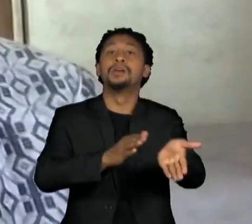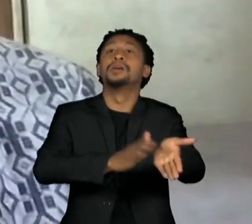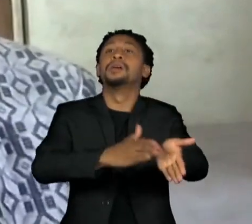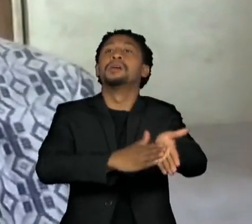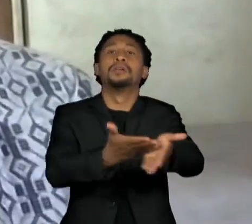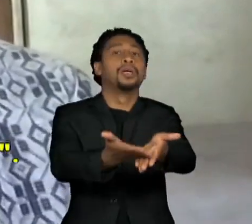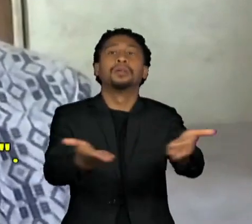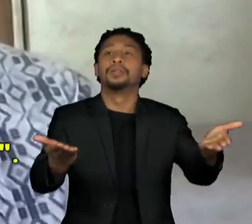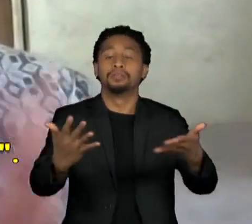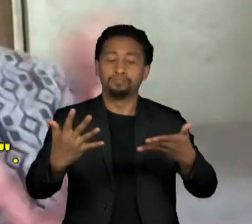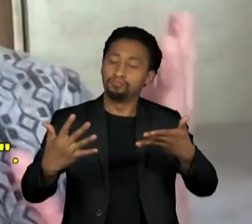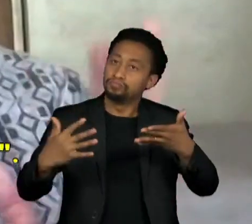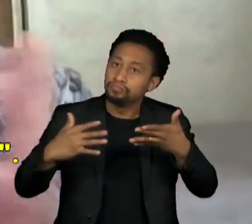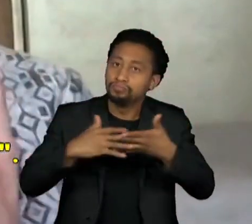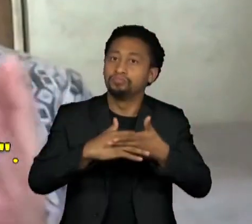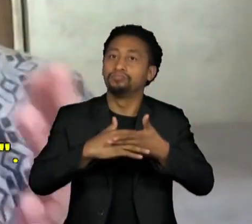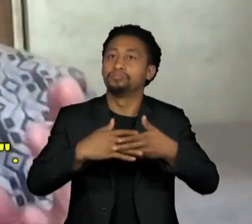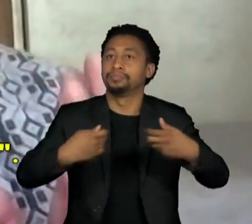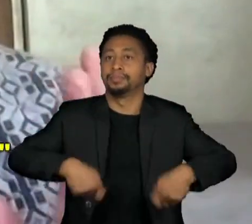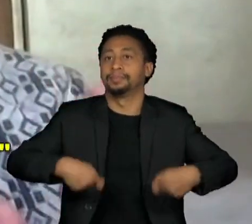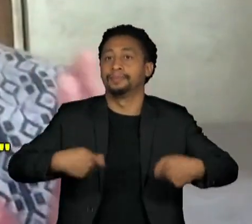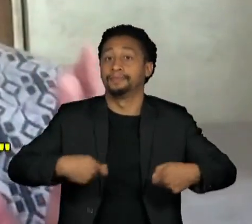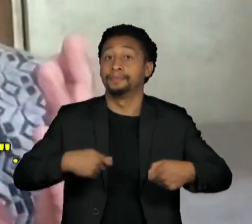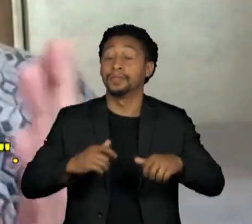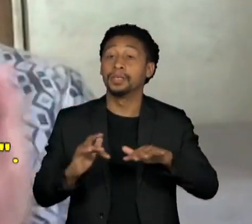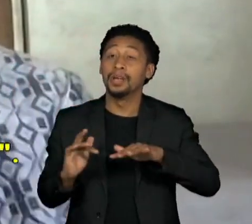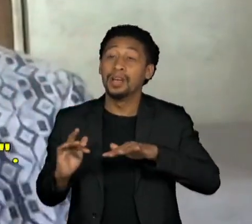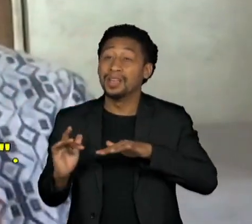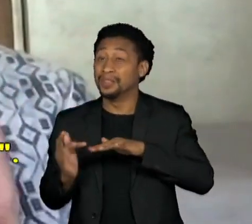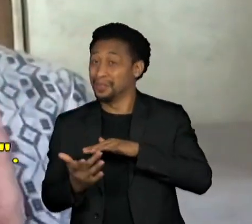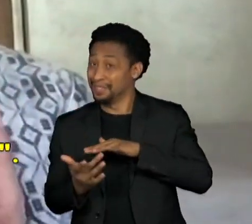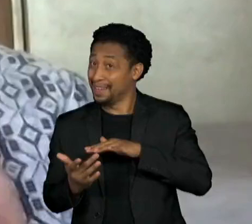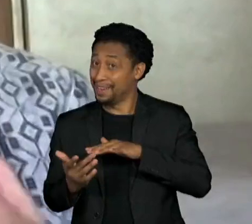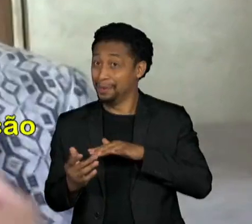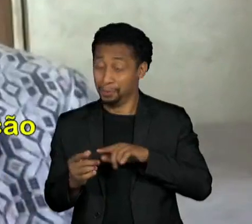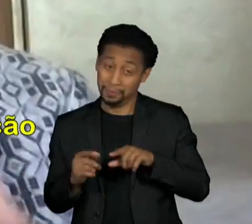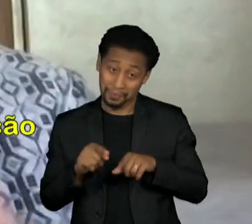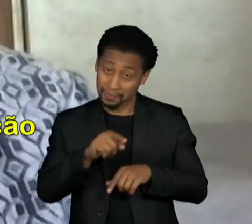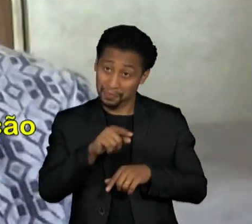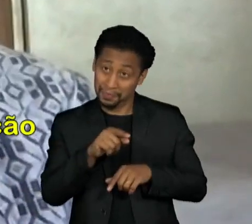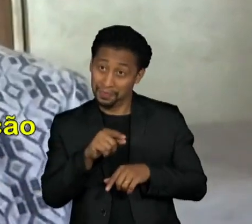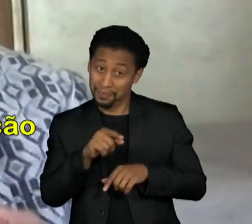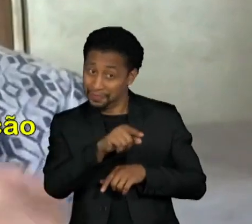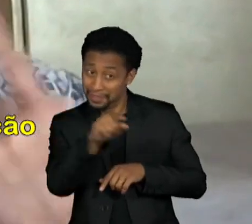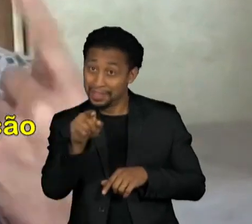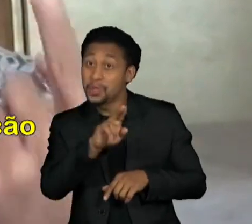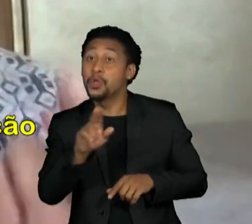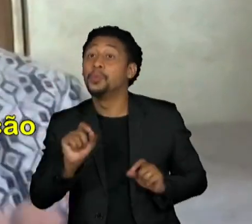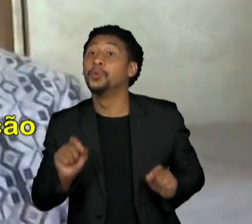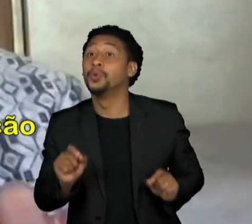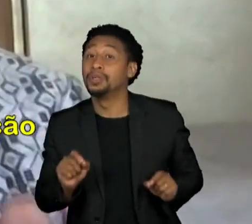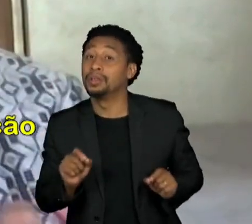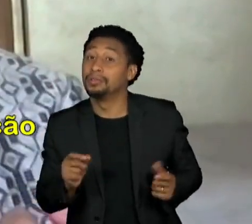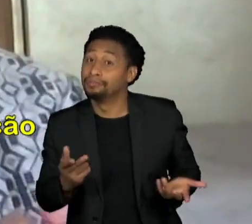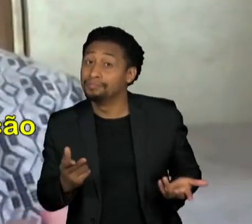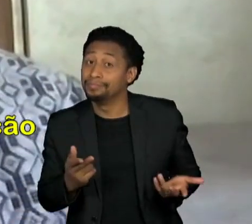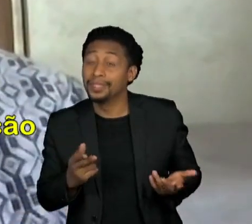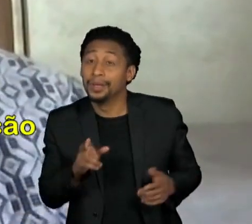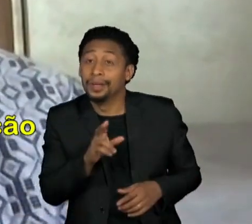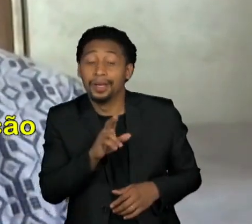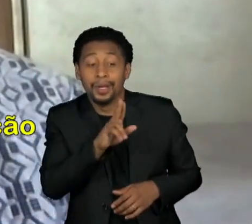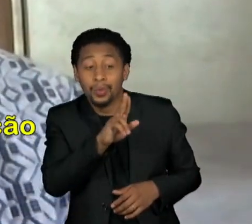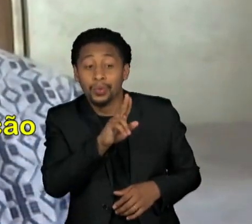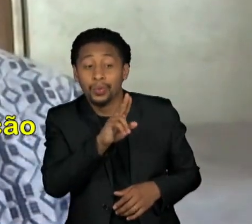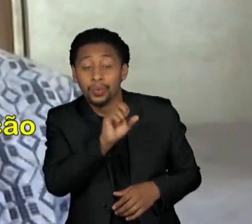citizens, what social media platforms call users. We need to demand accountability from